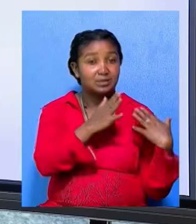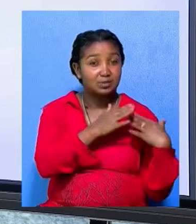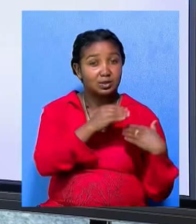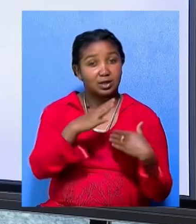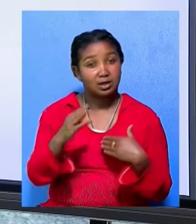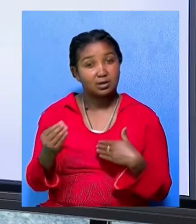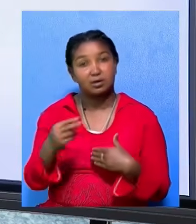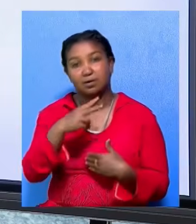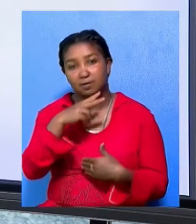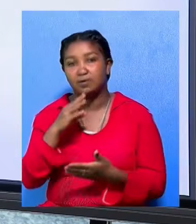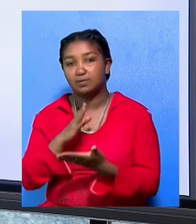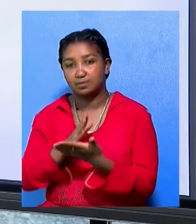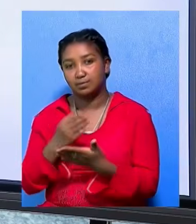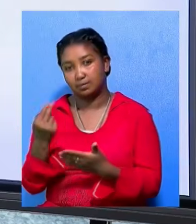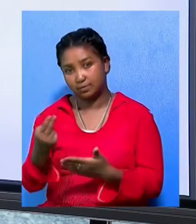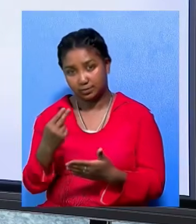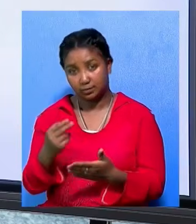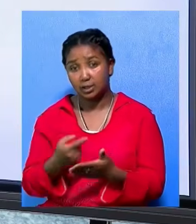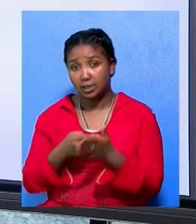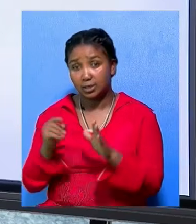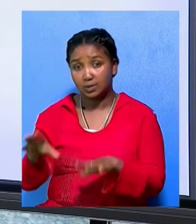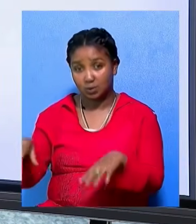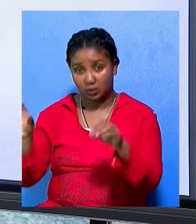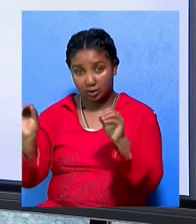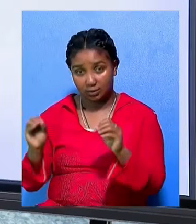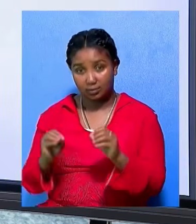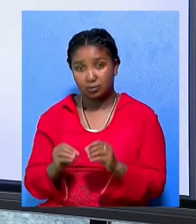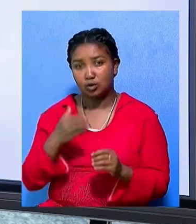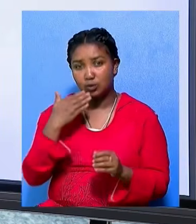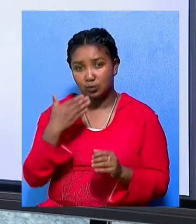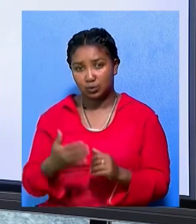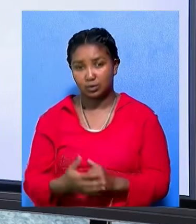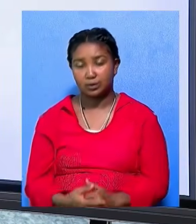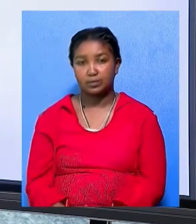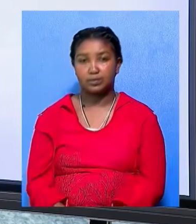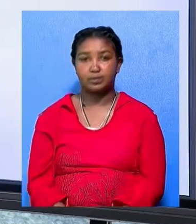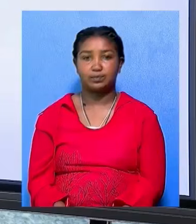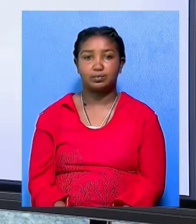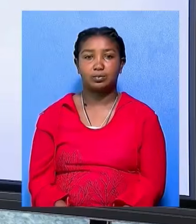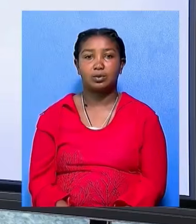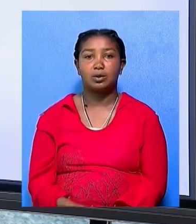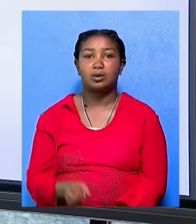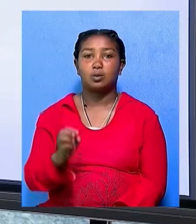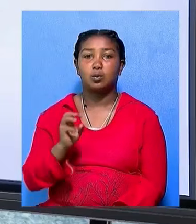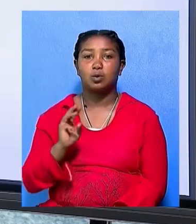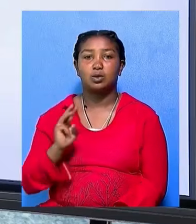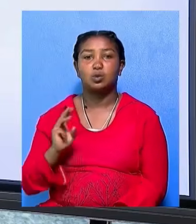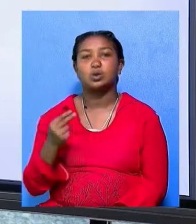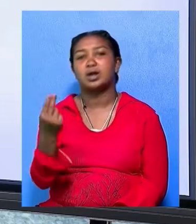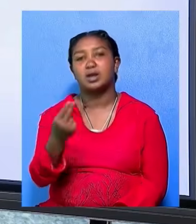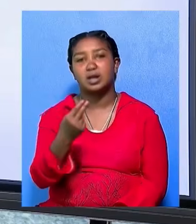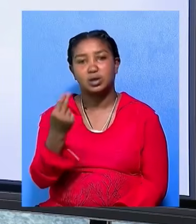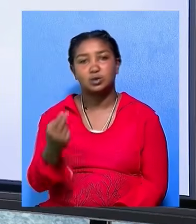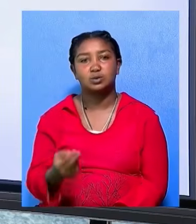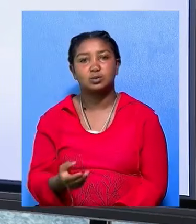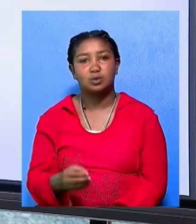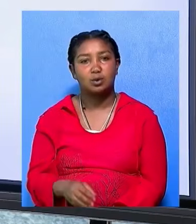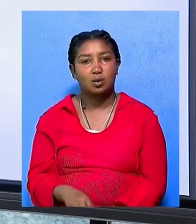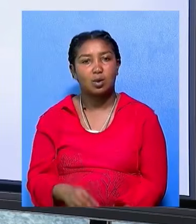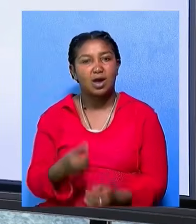and the verb. Clear, student? Good. Okay, we can use